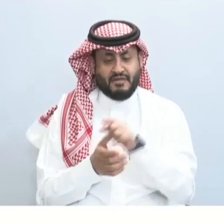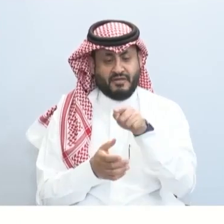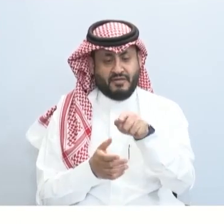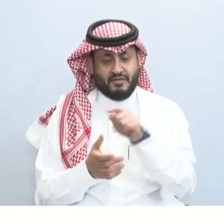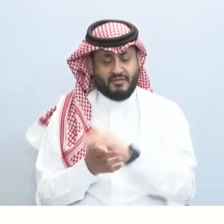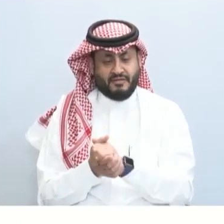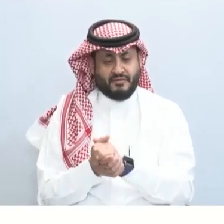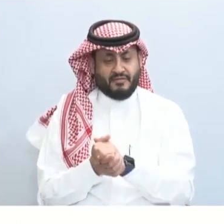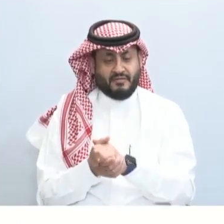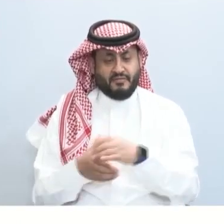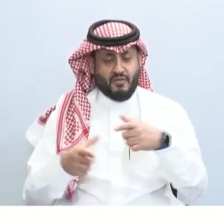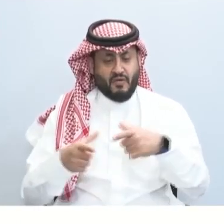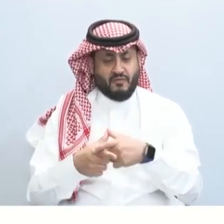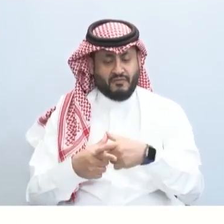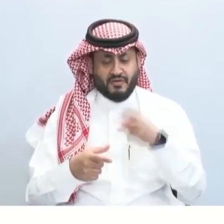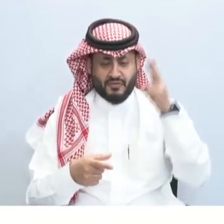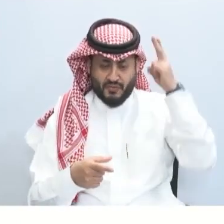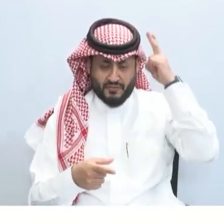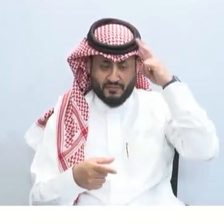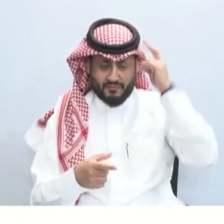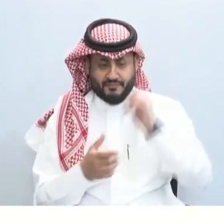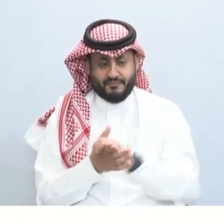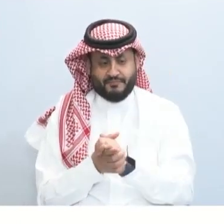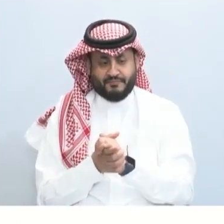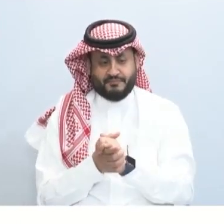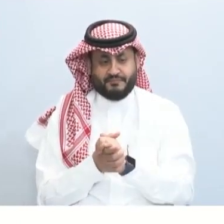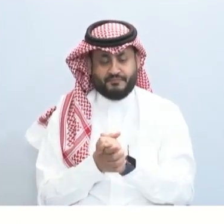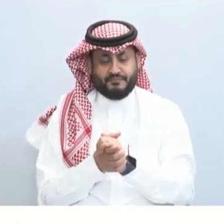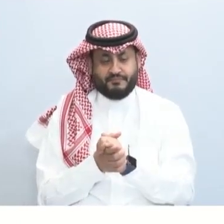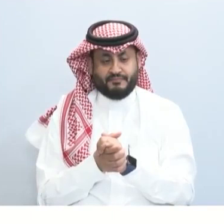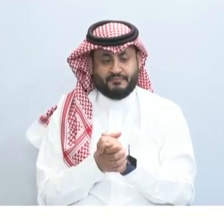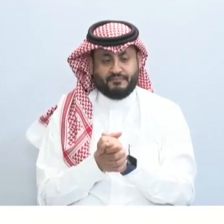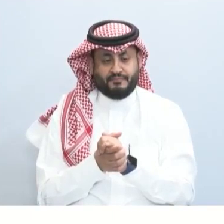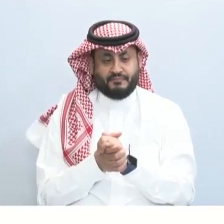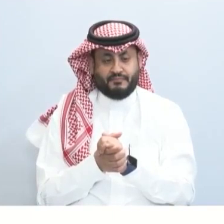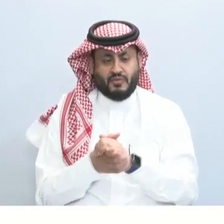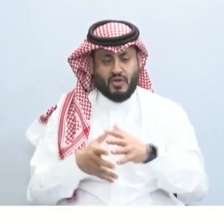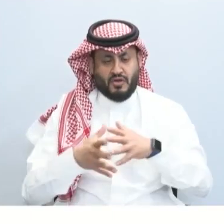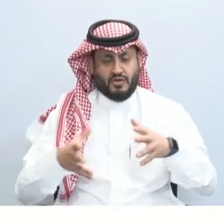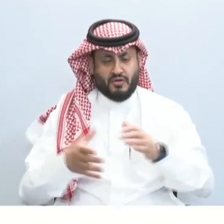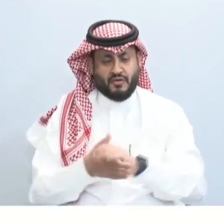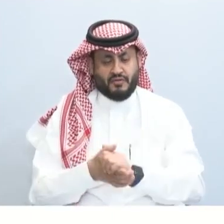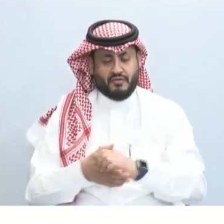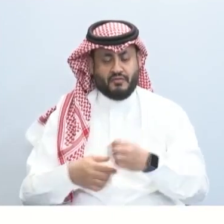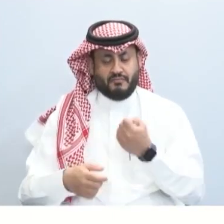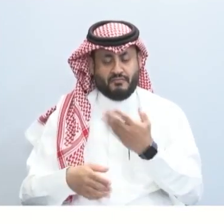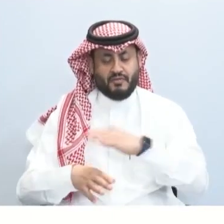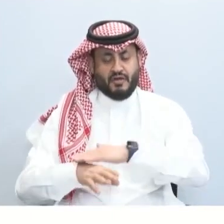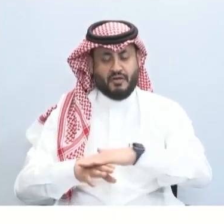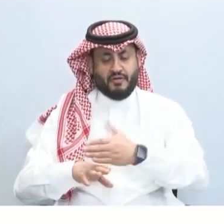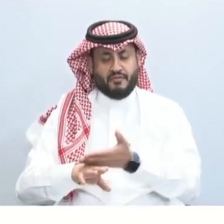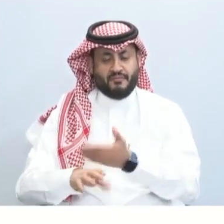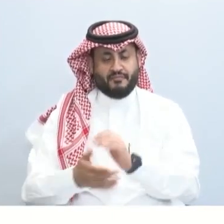This is the kingdom of Saudi Arabia, a great and blessed